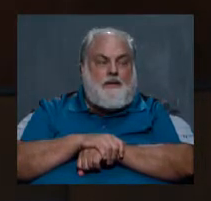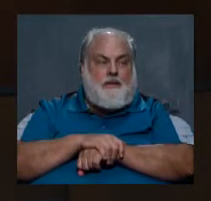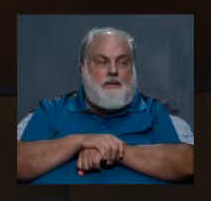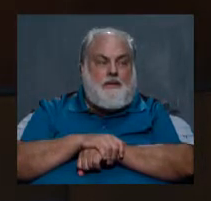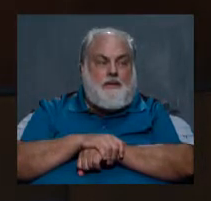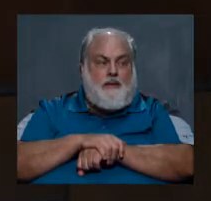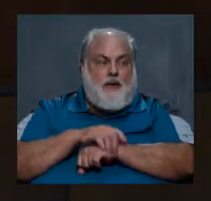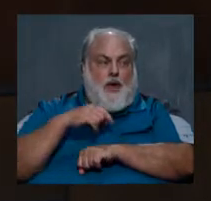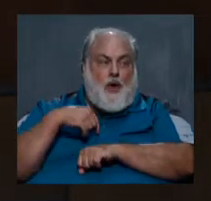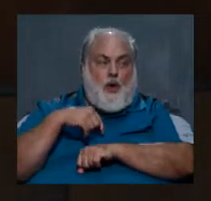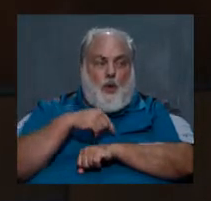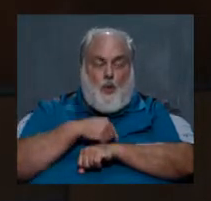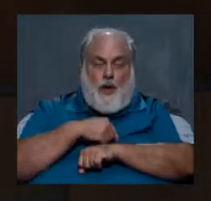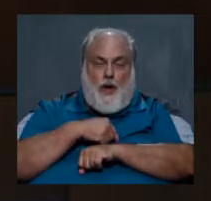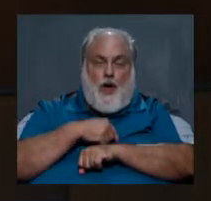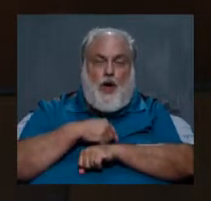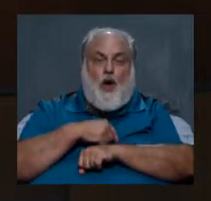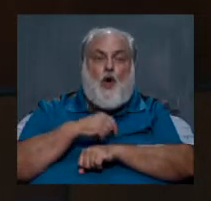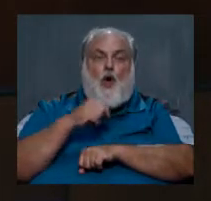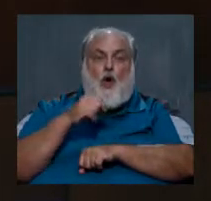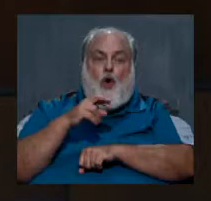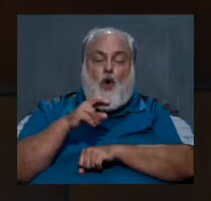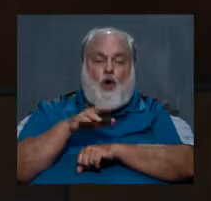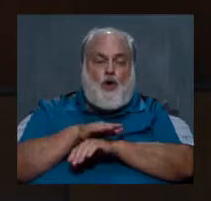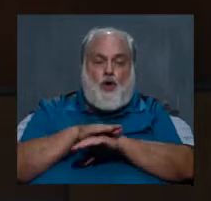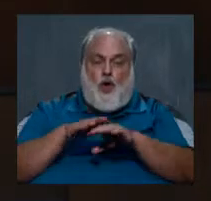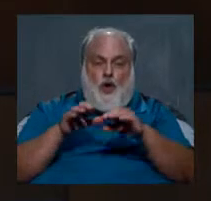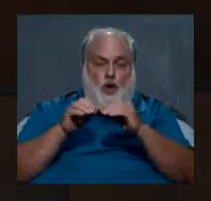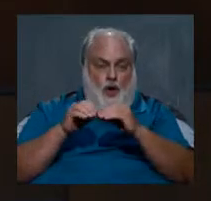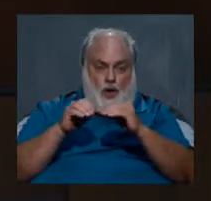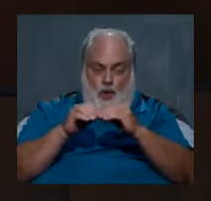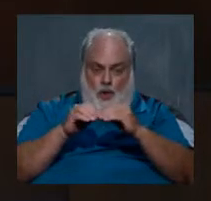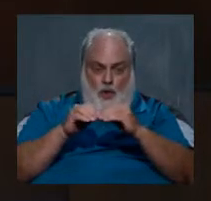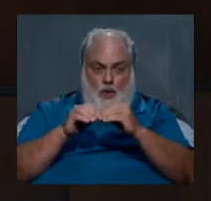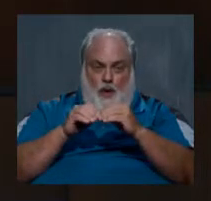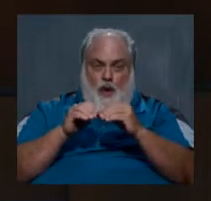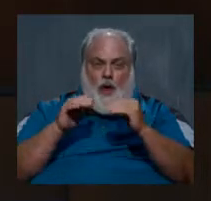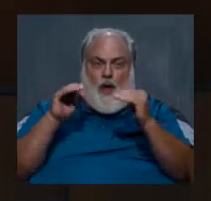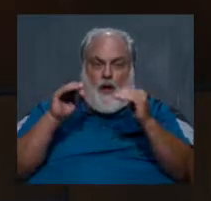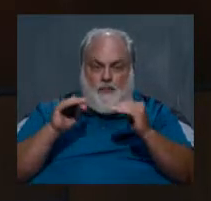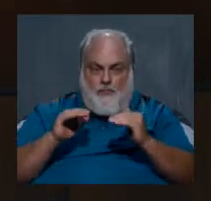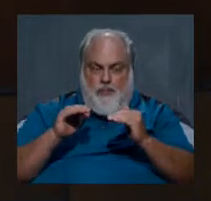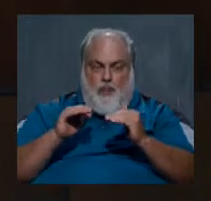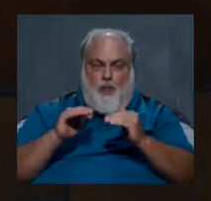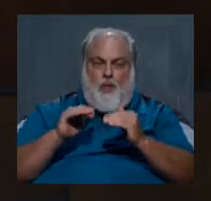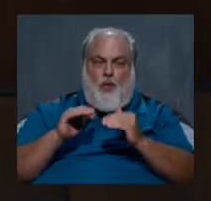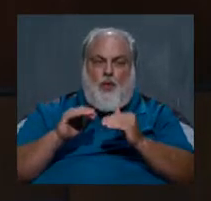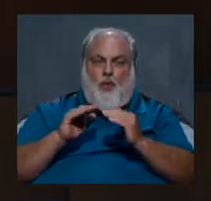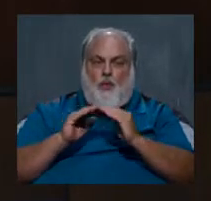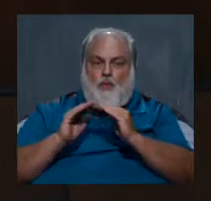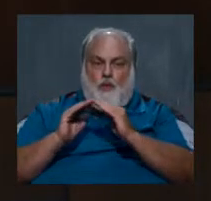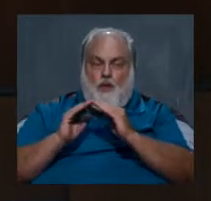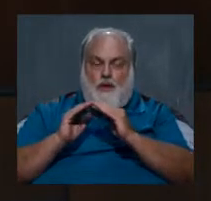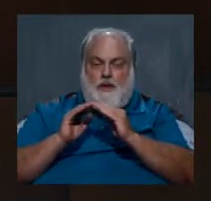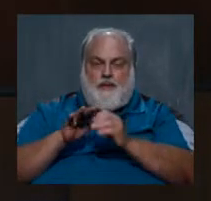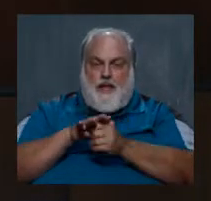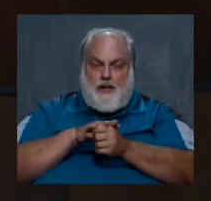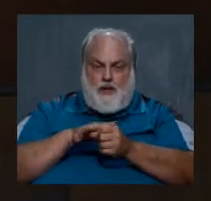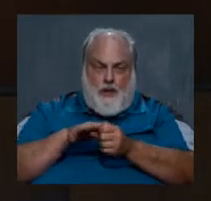We are past the era having universally low-density residential suburban sanctuaries.